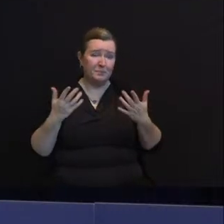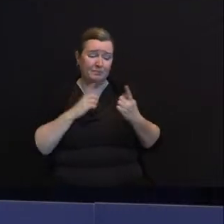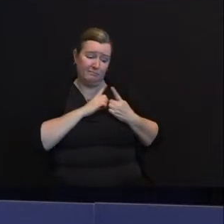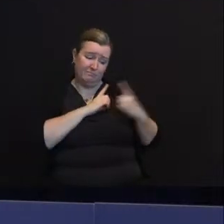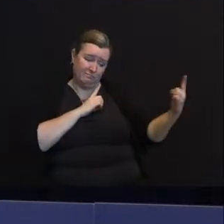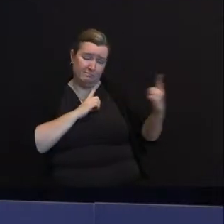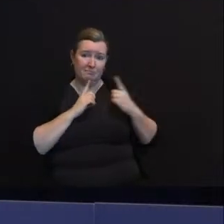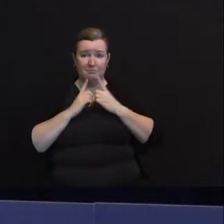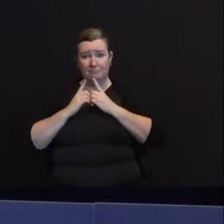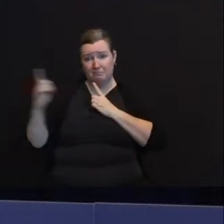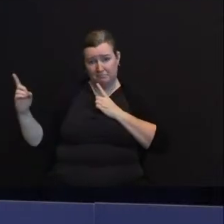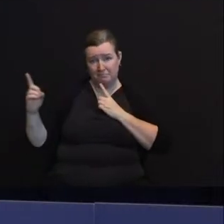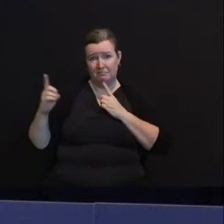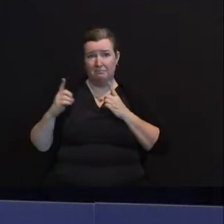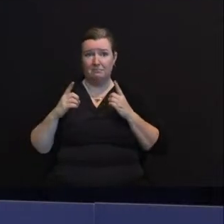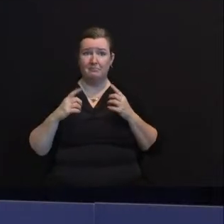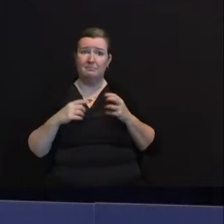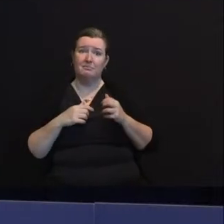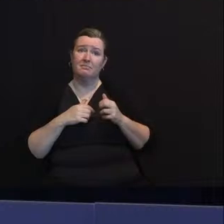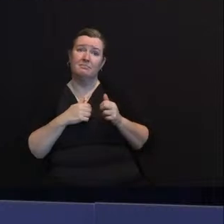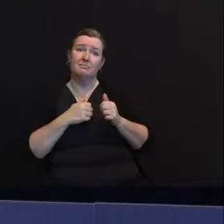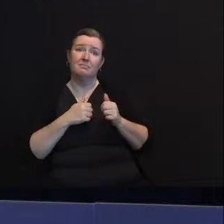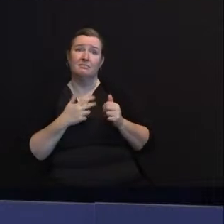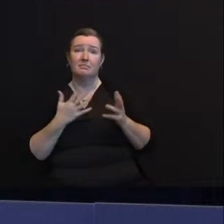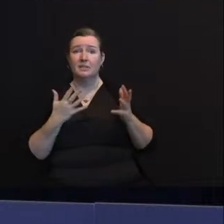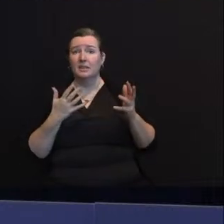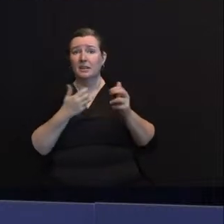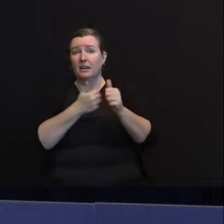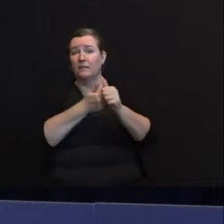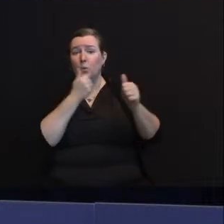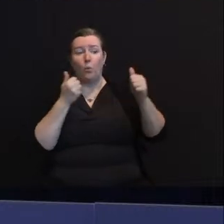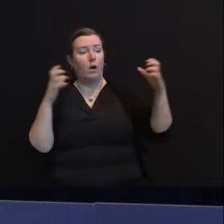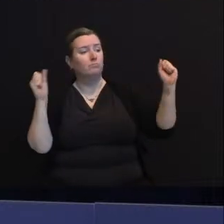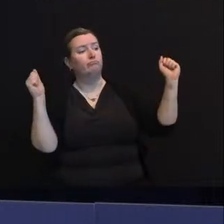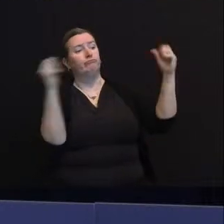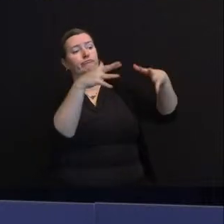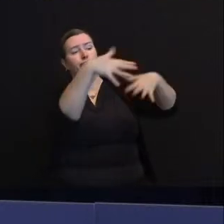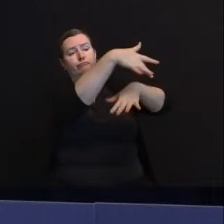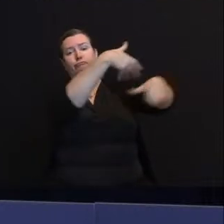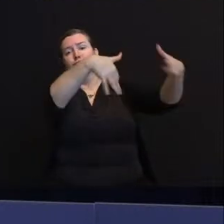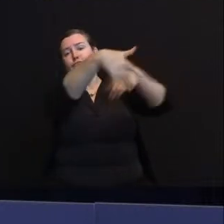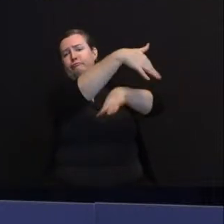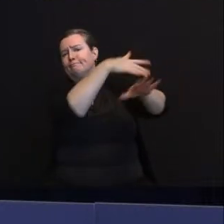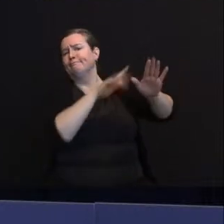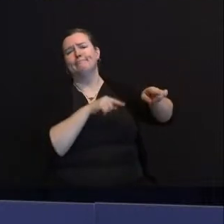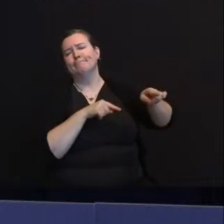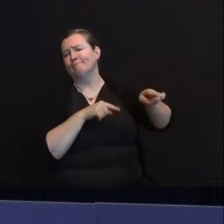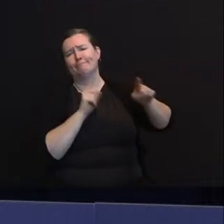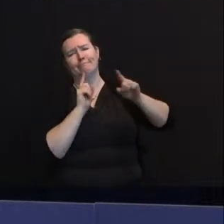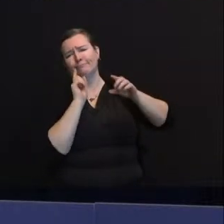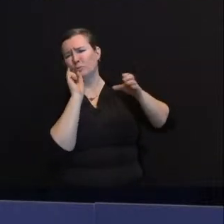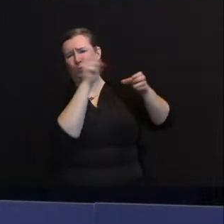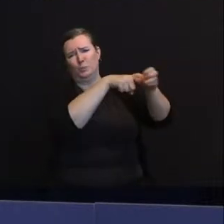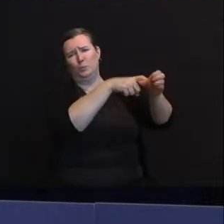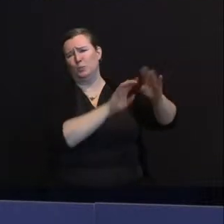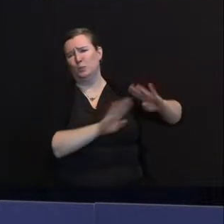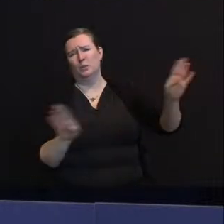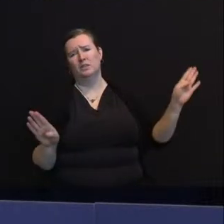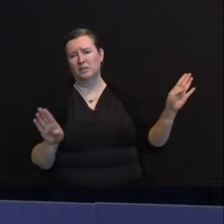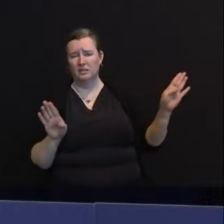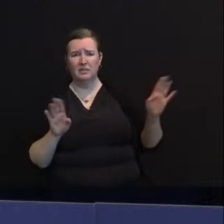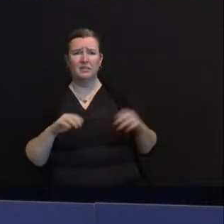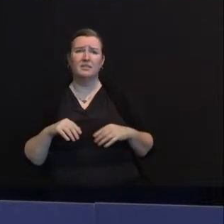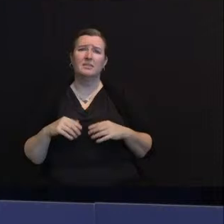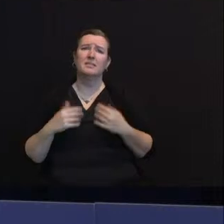we can avoid social gatherings. We can all experience a small,